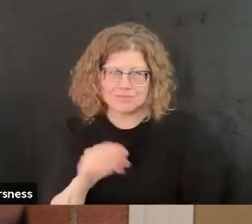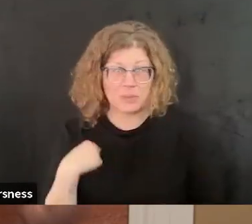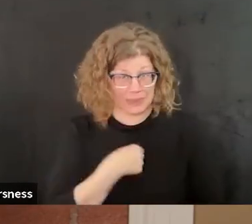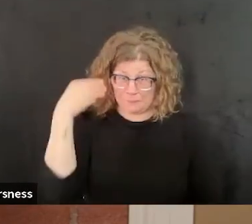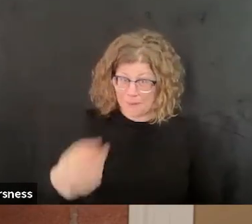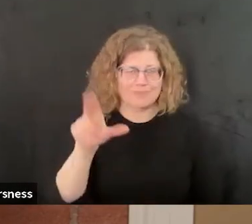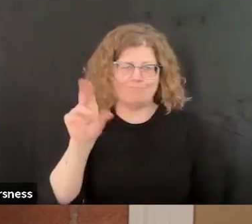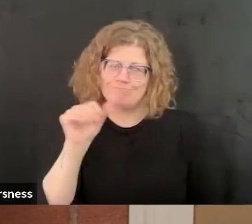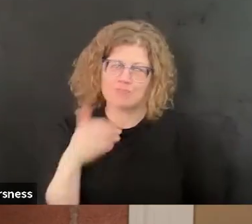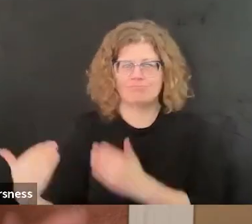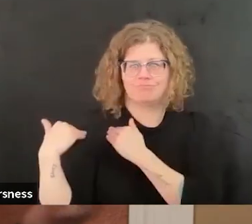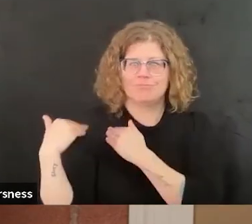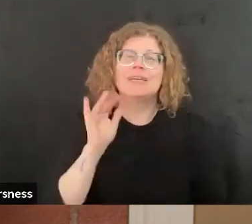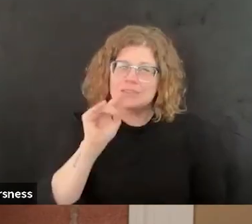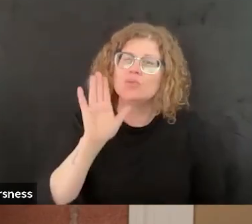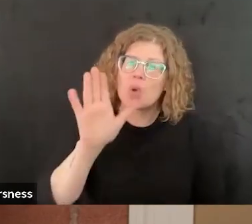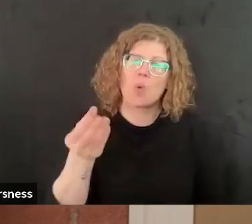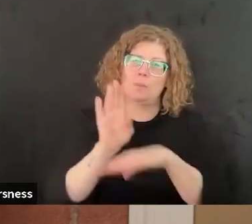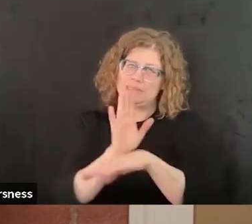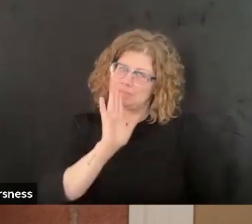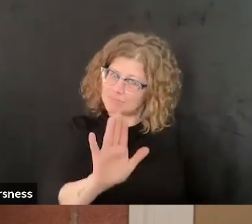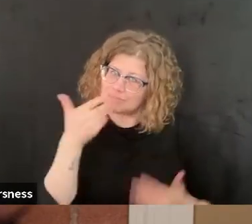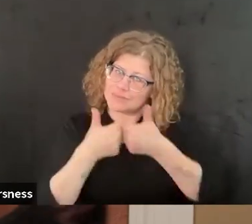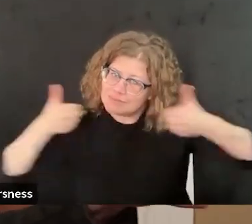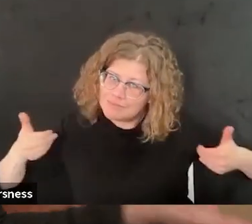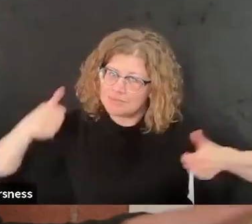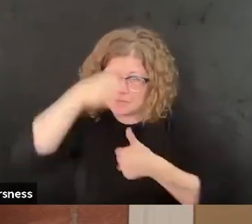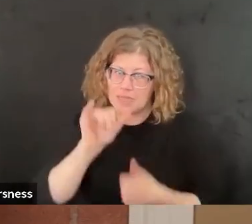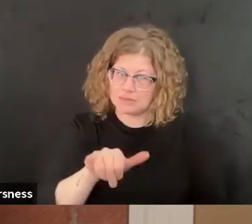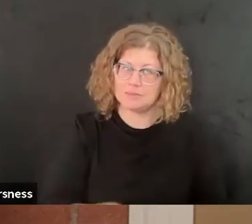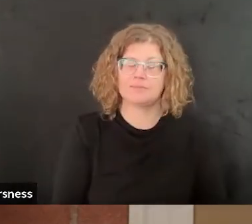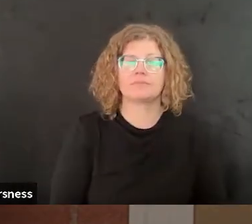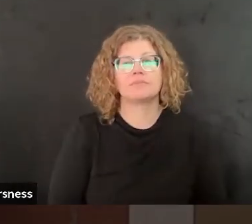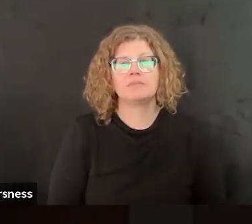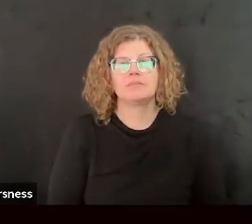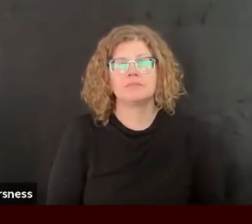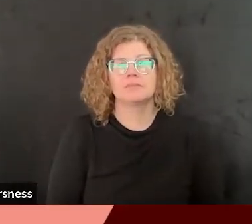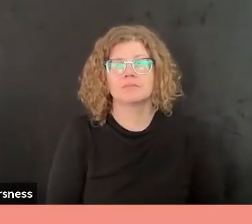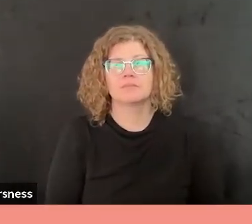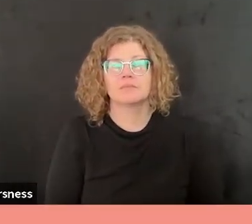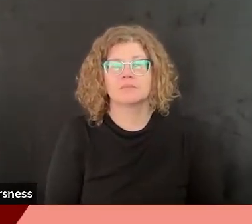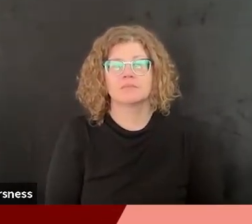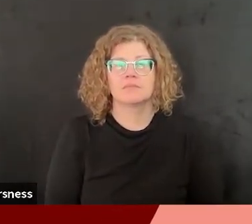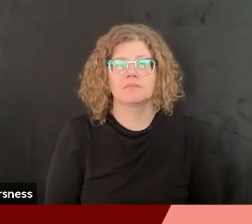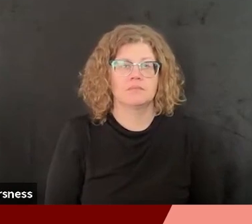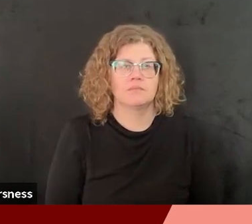budget. They're part of what you need to do your own practice. So those are kept separately for you.